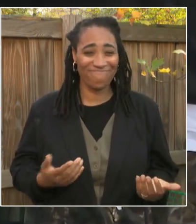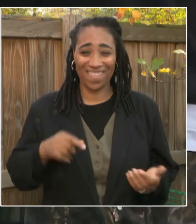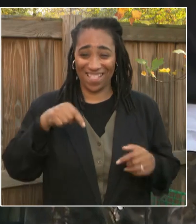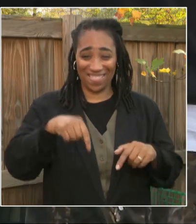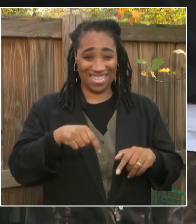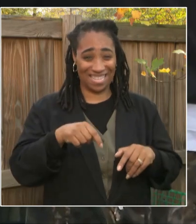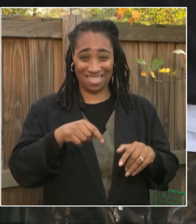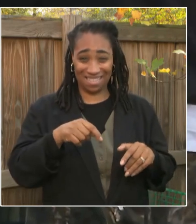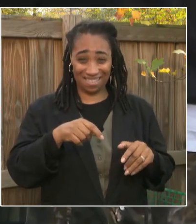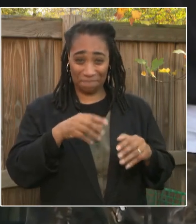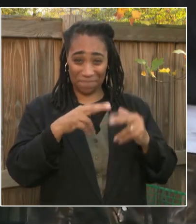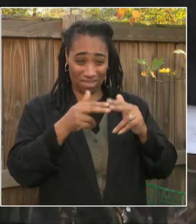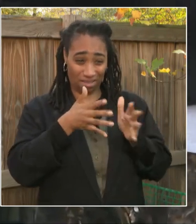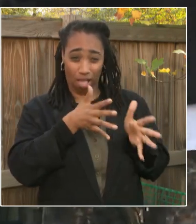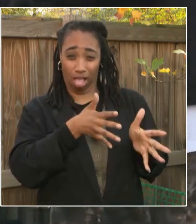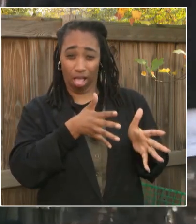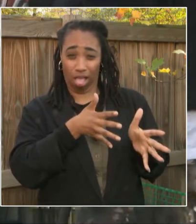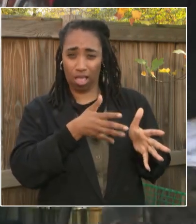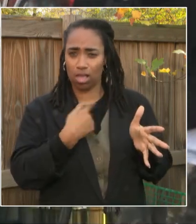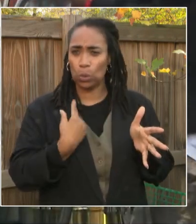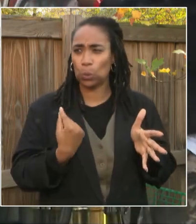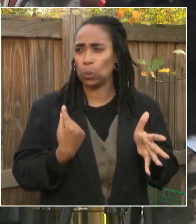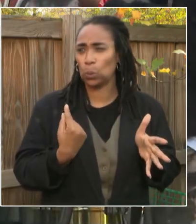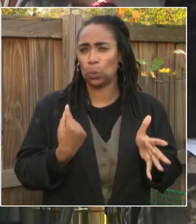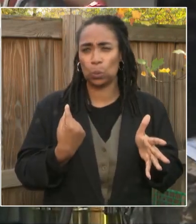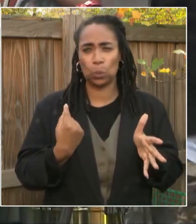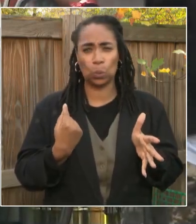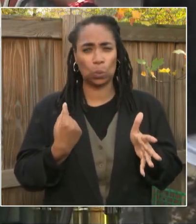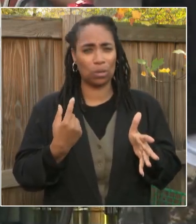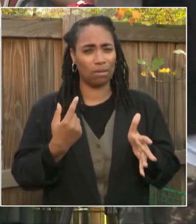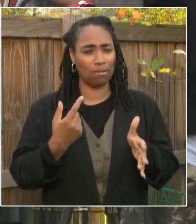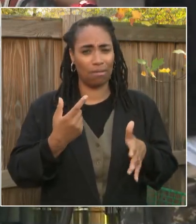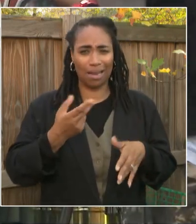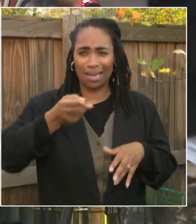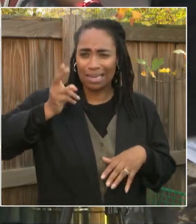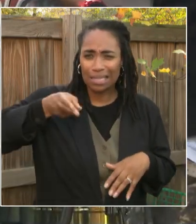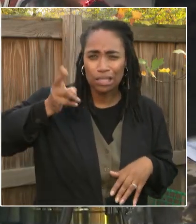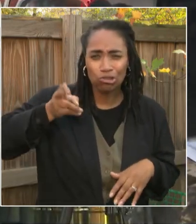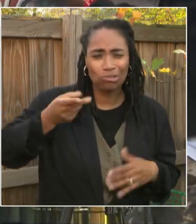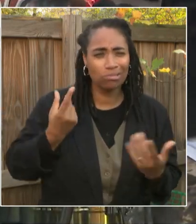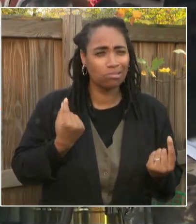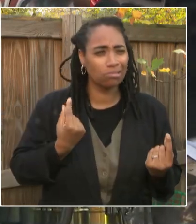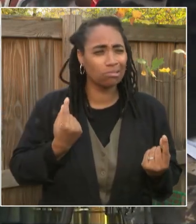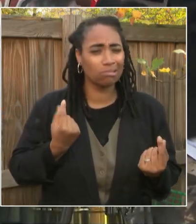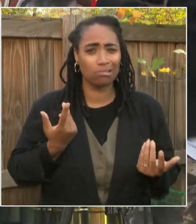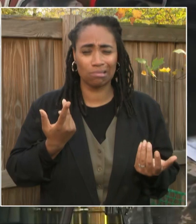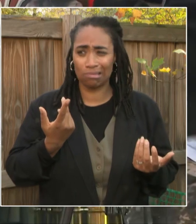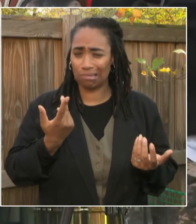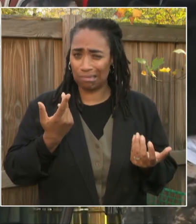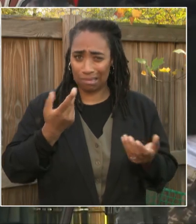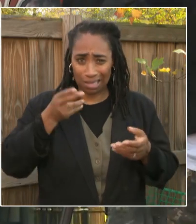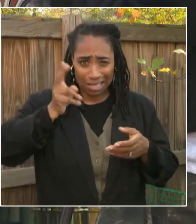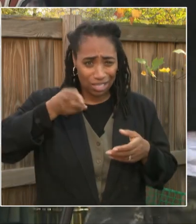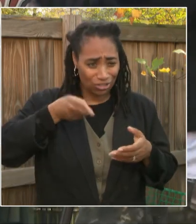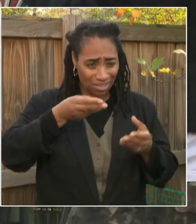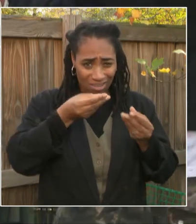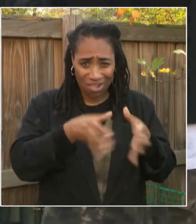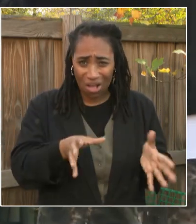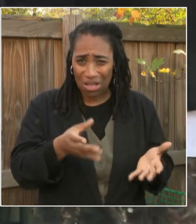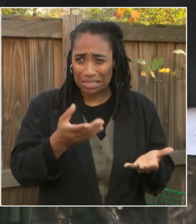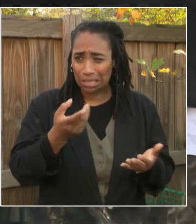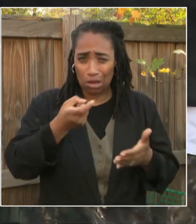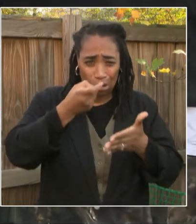us. Losing a piece of our history to rising costs and displacement was not an option. That's why we came